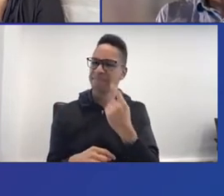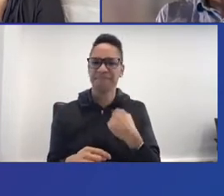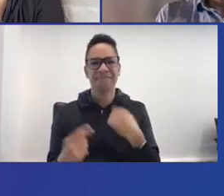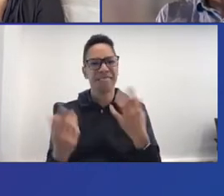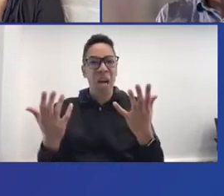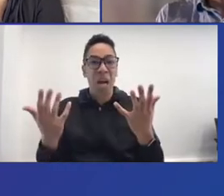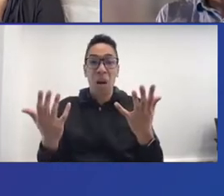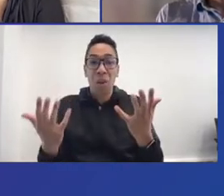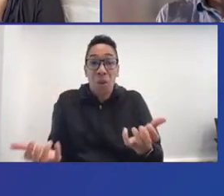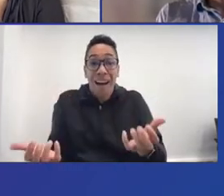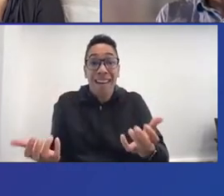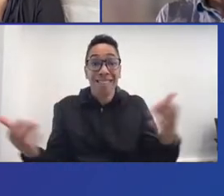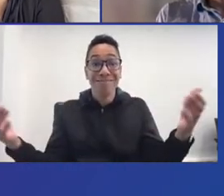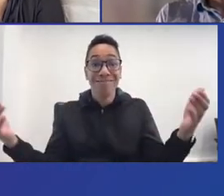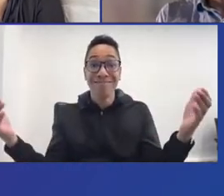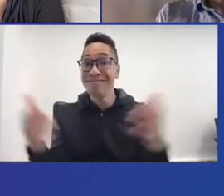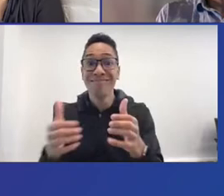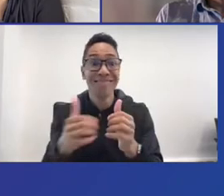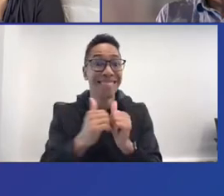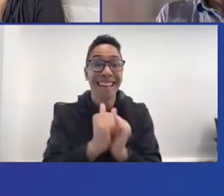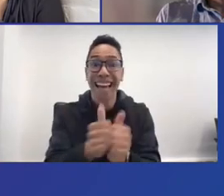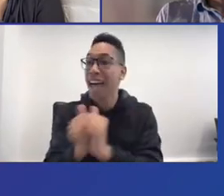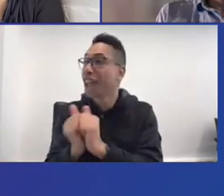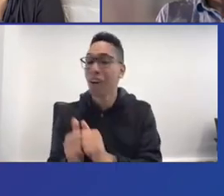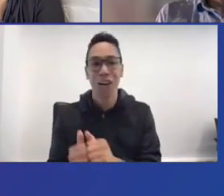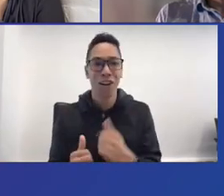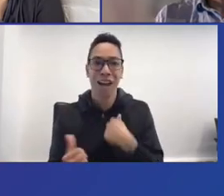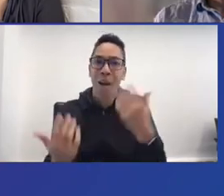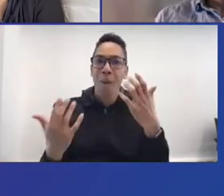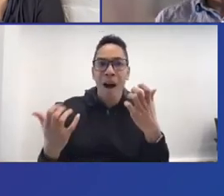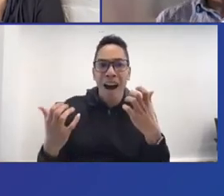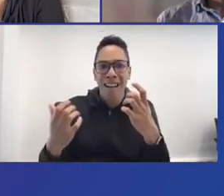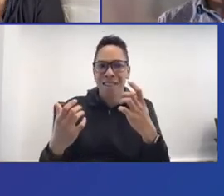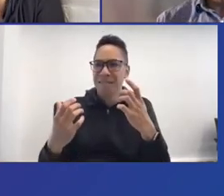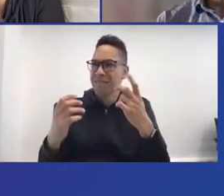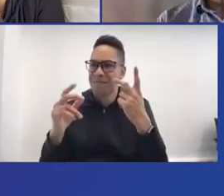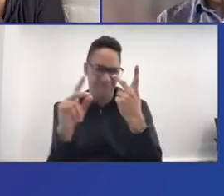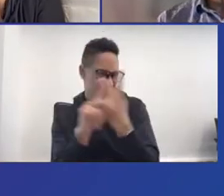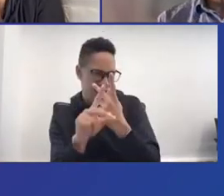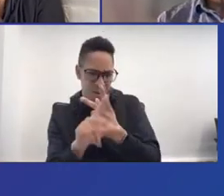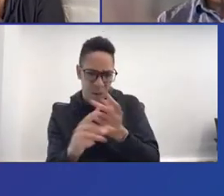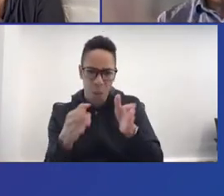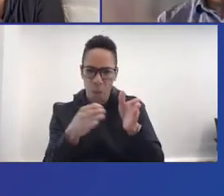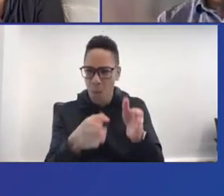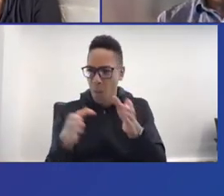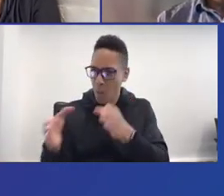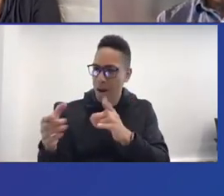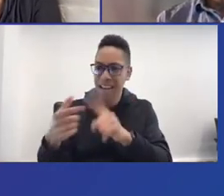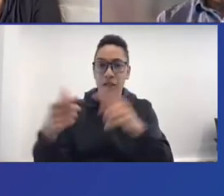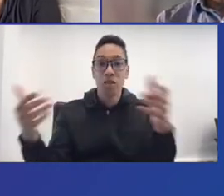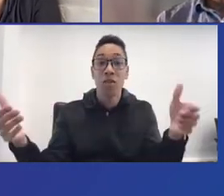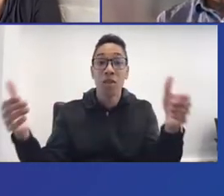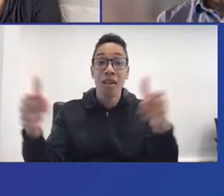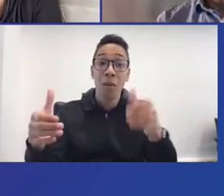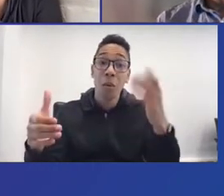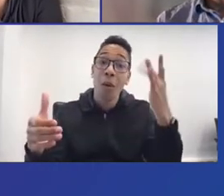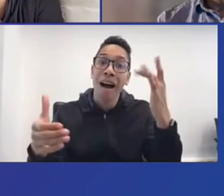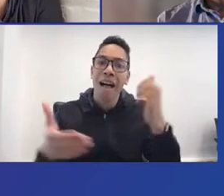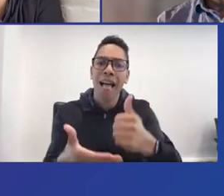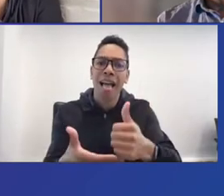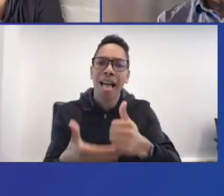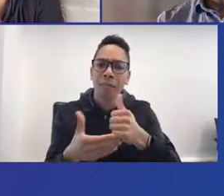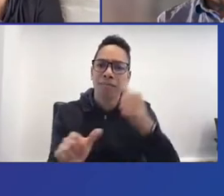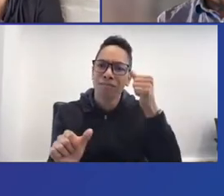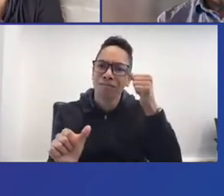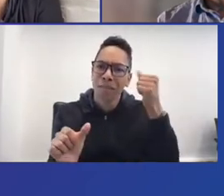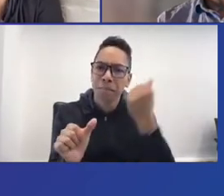together, or finding ways to be together to remember, finding ways to be together,